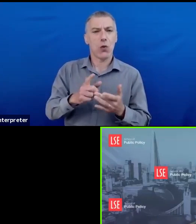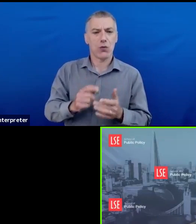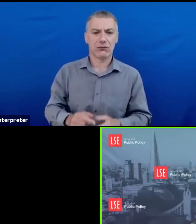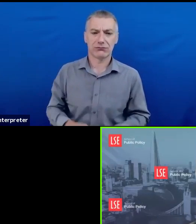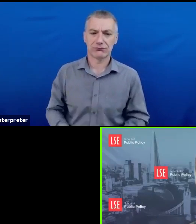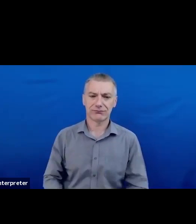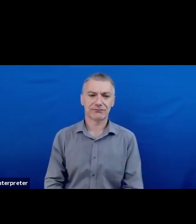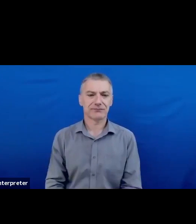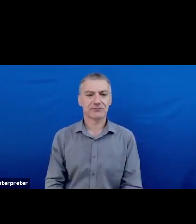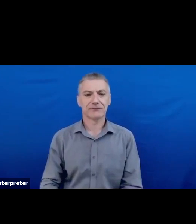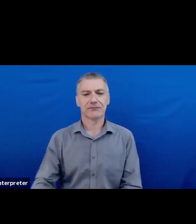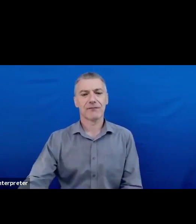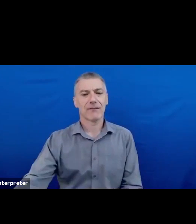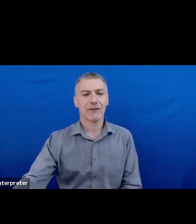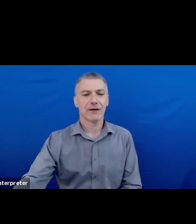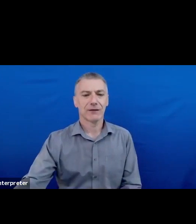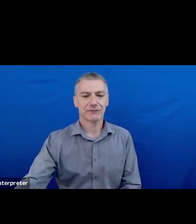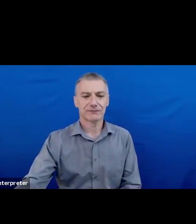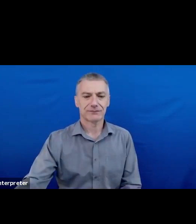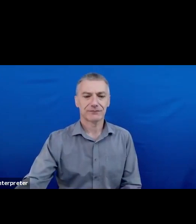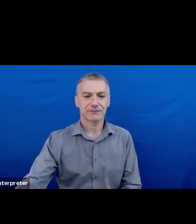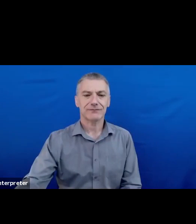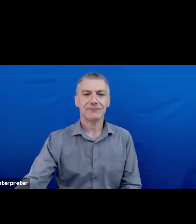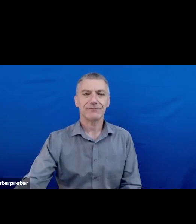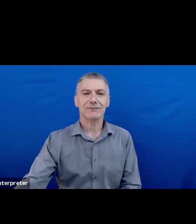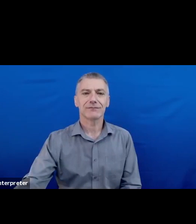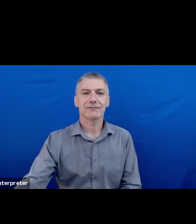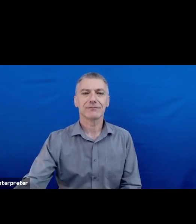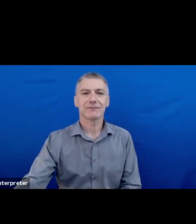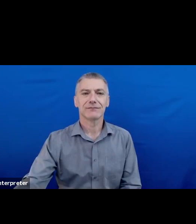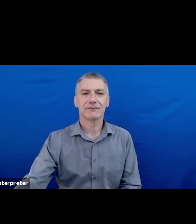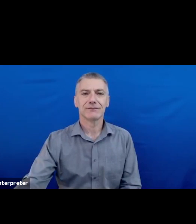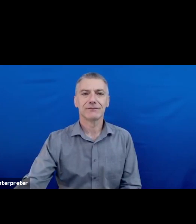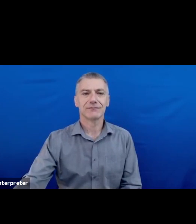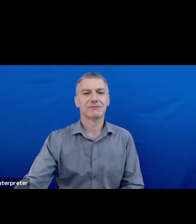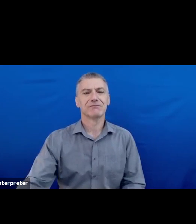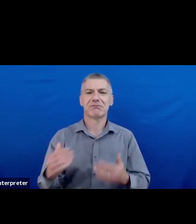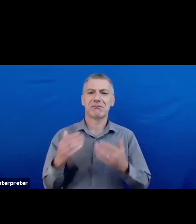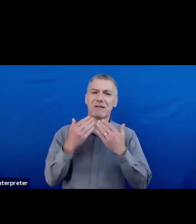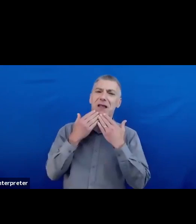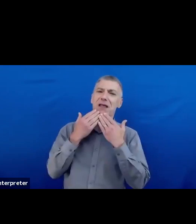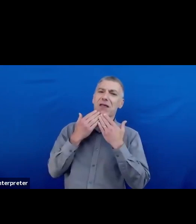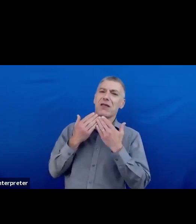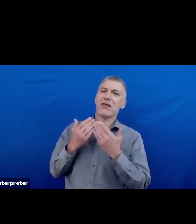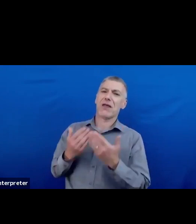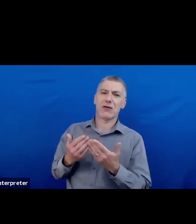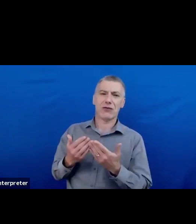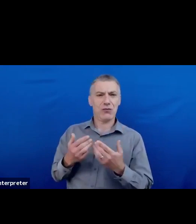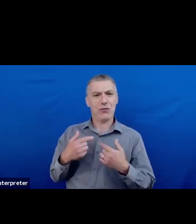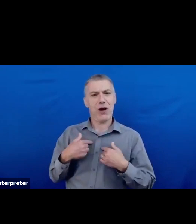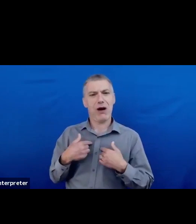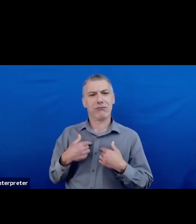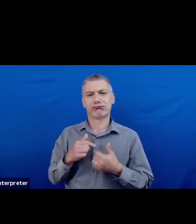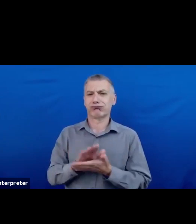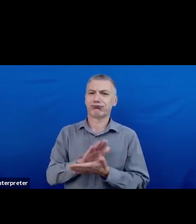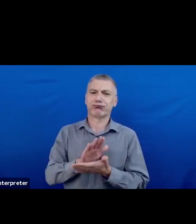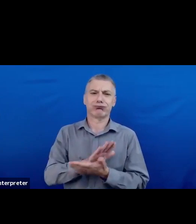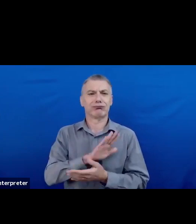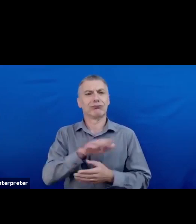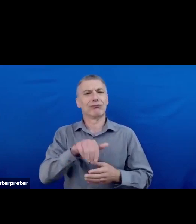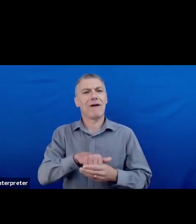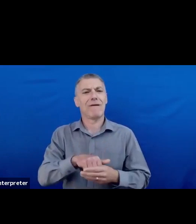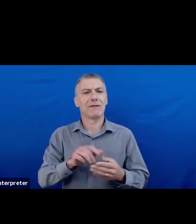Thank you very much, Chico. Good afternoon, good morning, good evening, everyone. I am honored to be part of this LSELACIR group and delighted